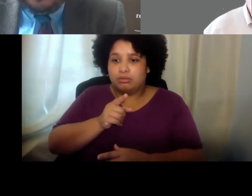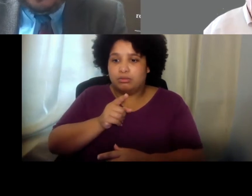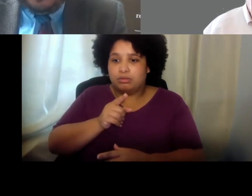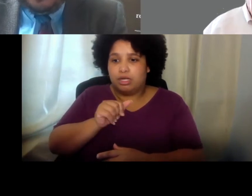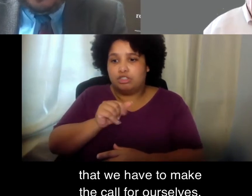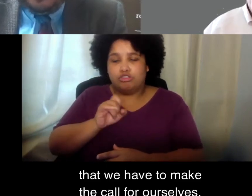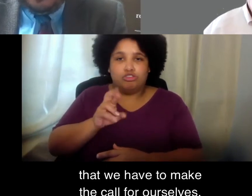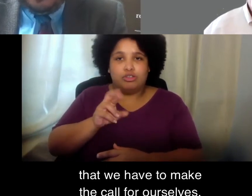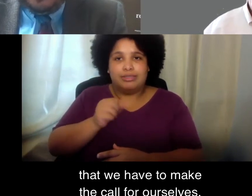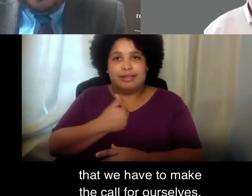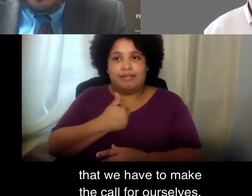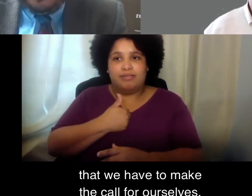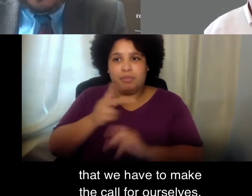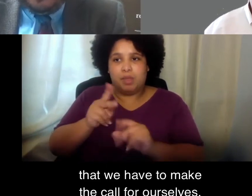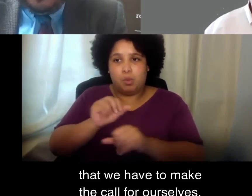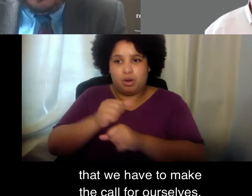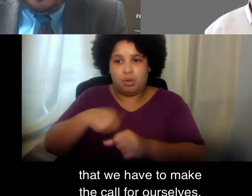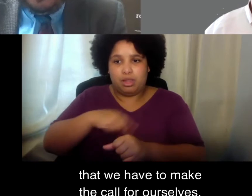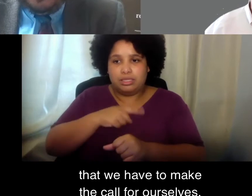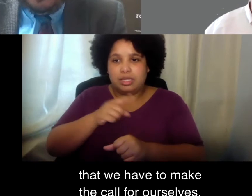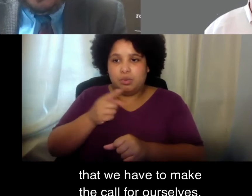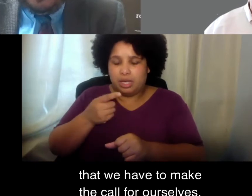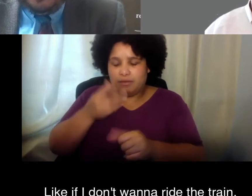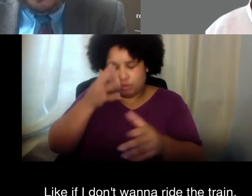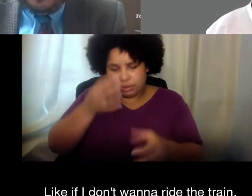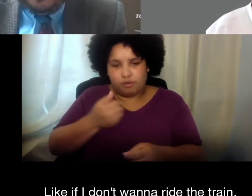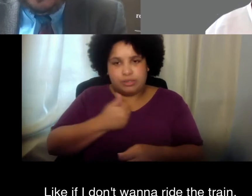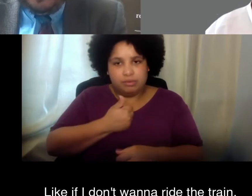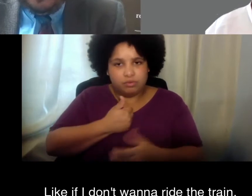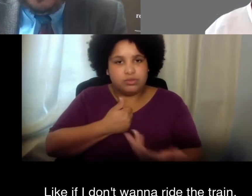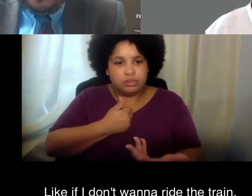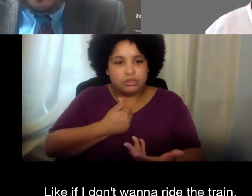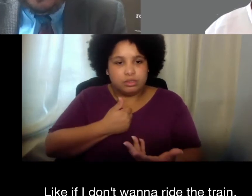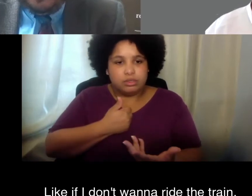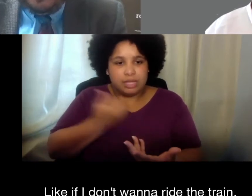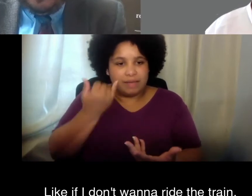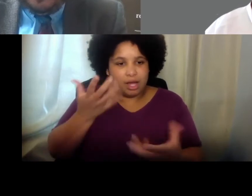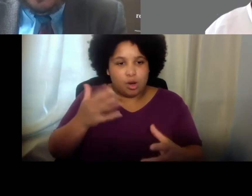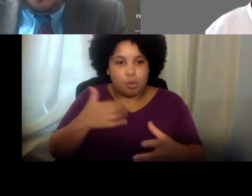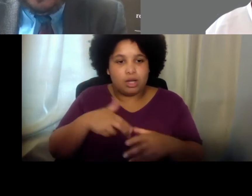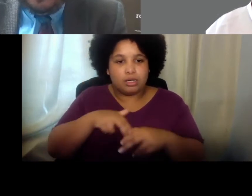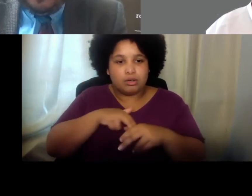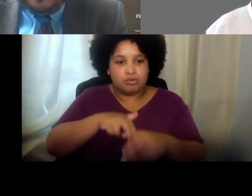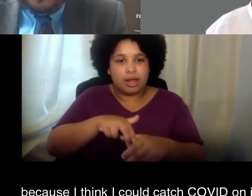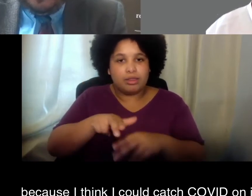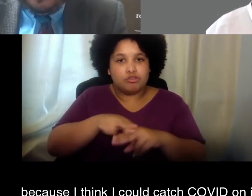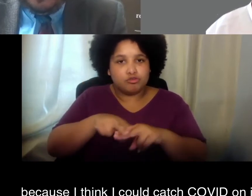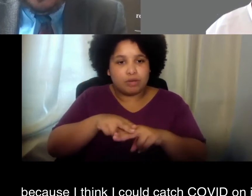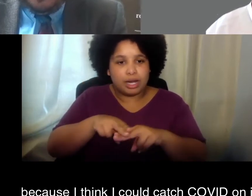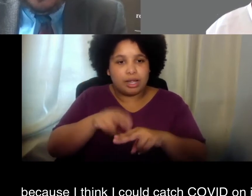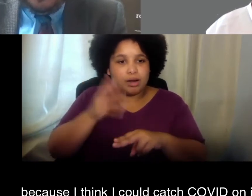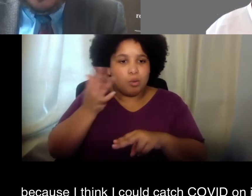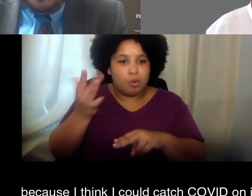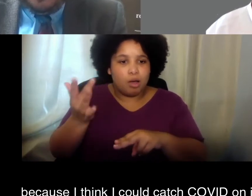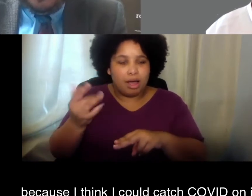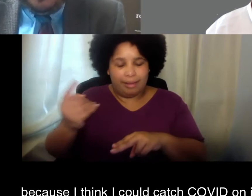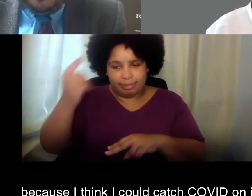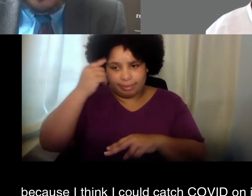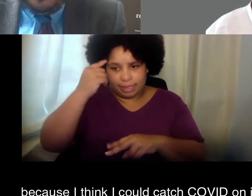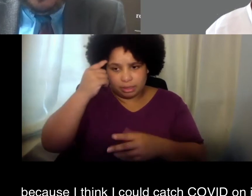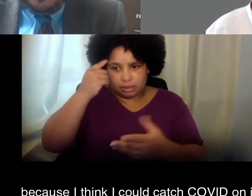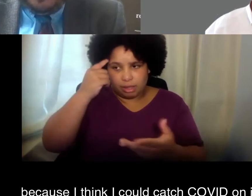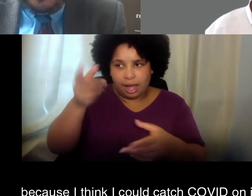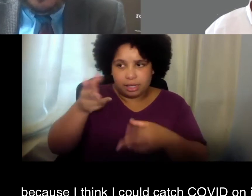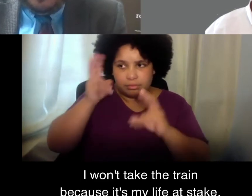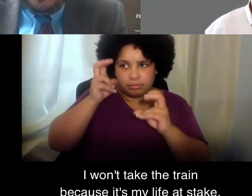us that we have to make the call for ourselves. Like if I don't want to ride the train because I think I could